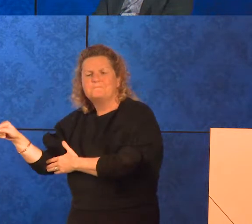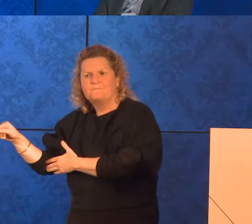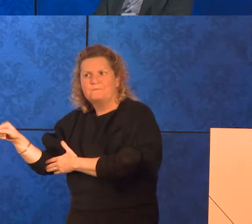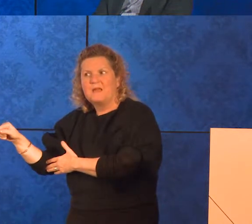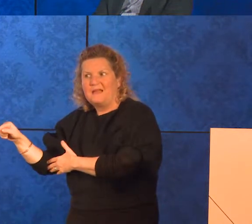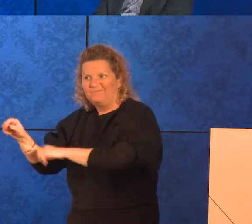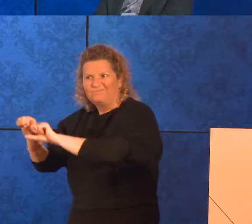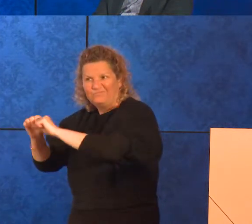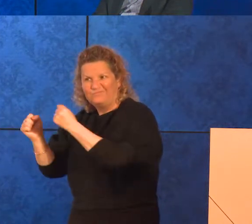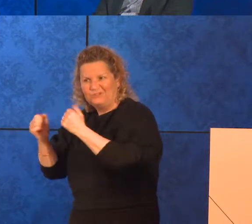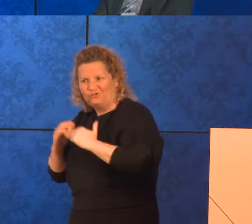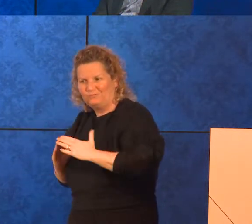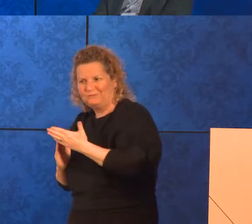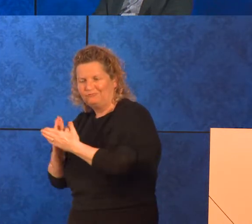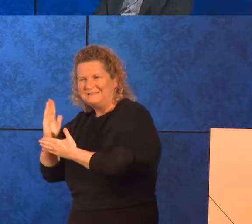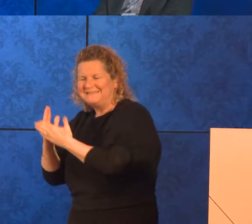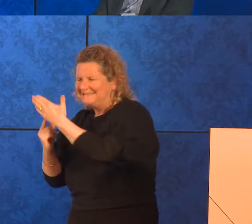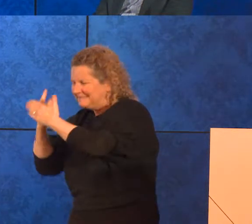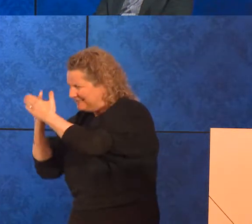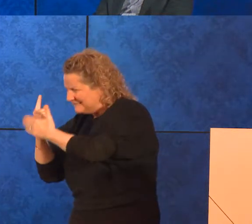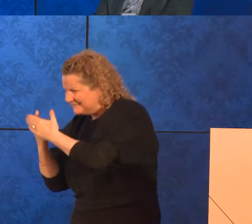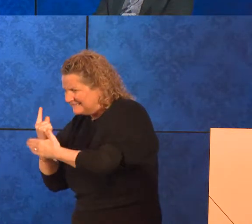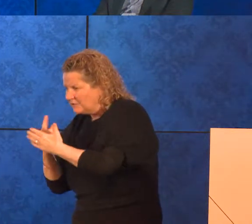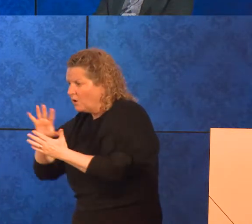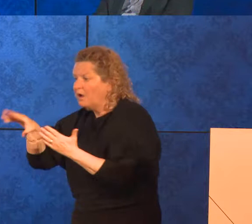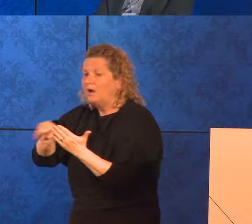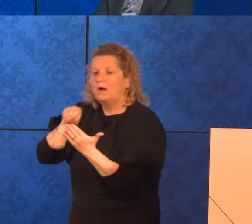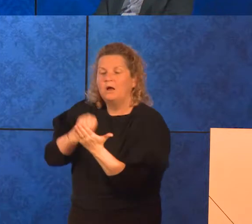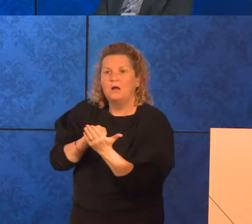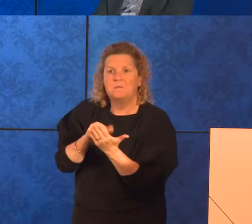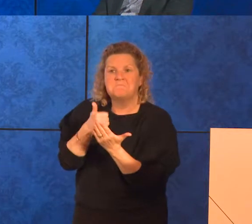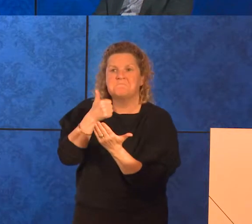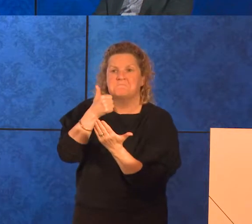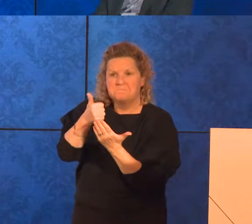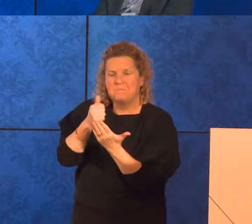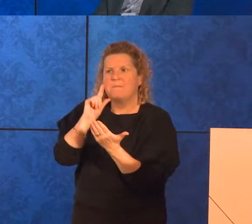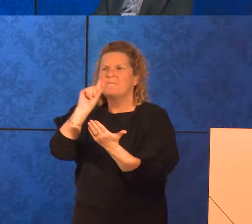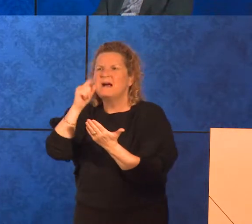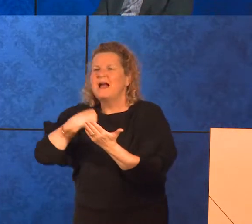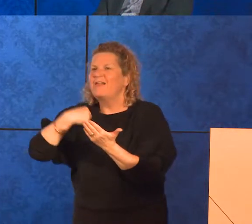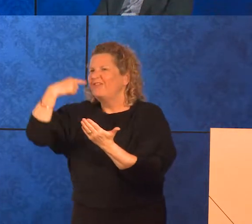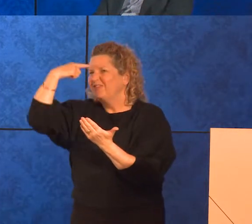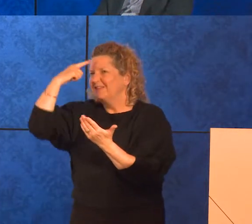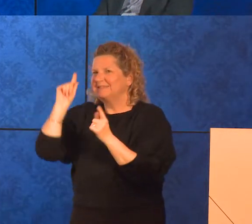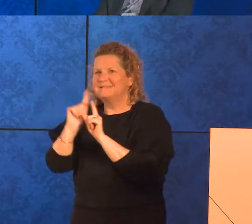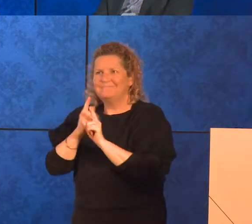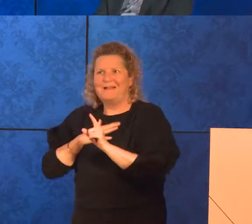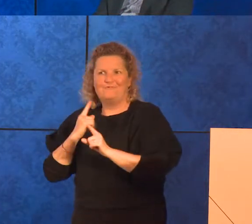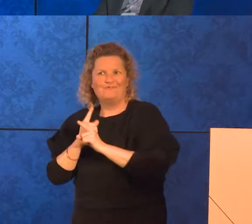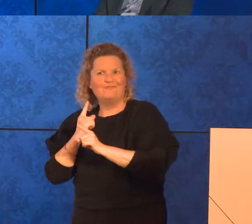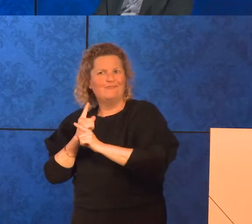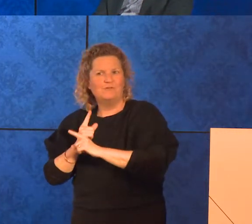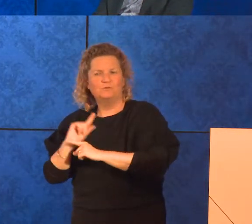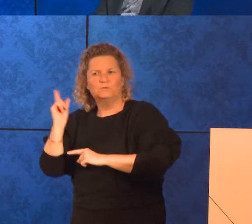human rights. So we're quite happy about that inclusion. But I think then the question will be, coming back to what I've been talking about all along, will